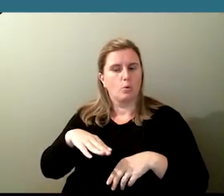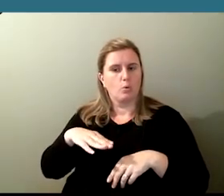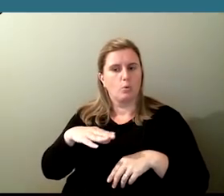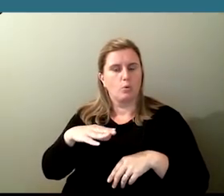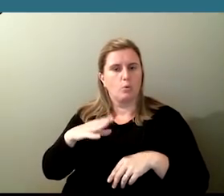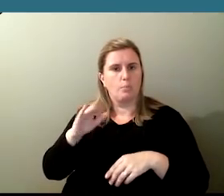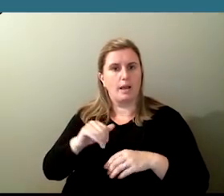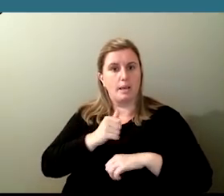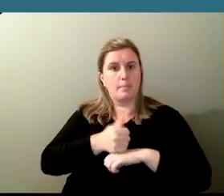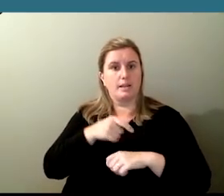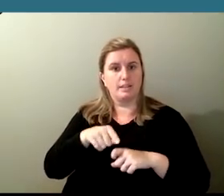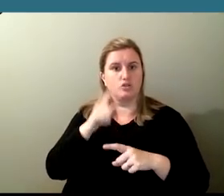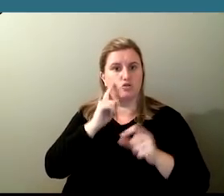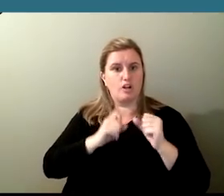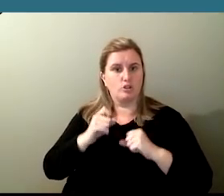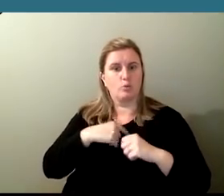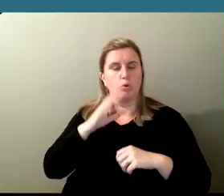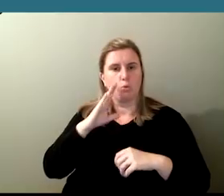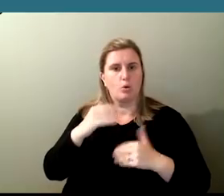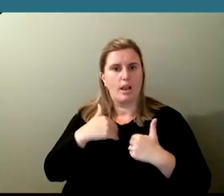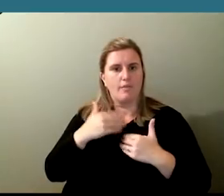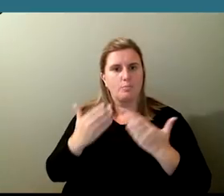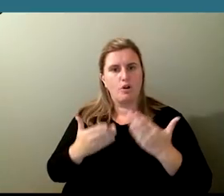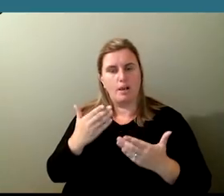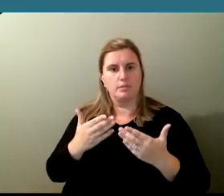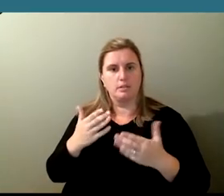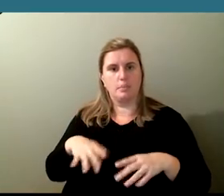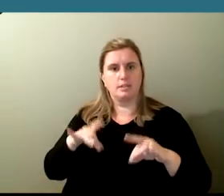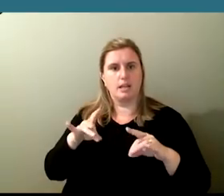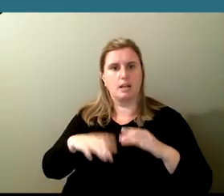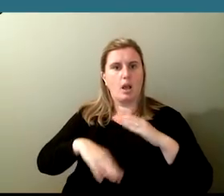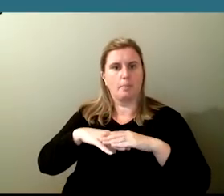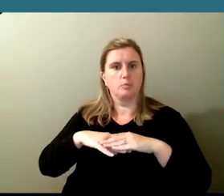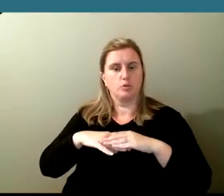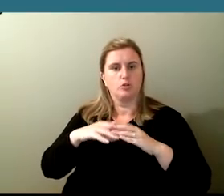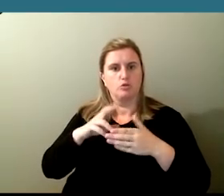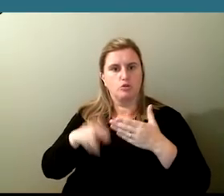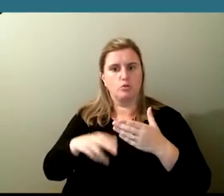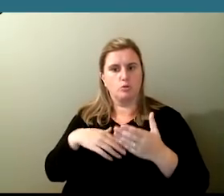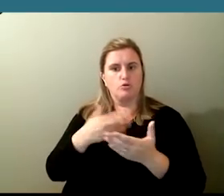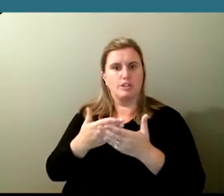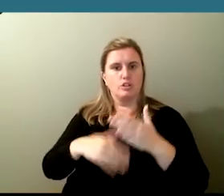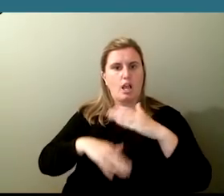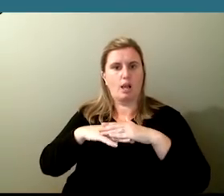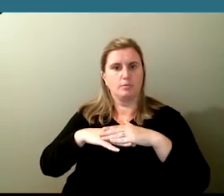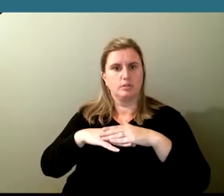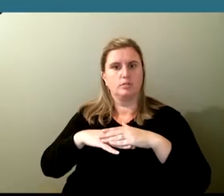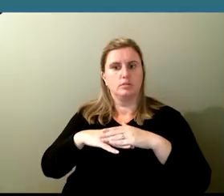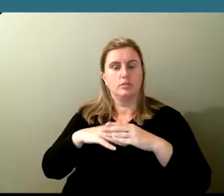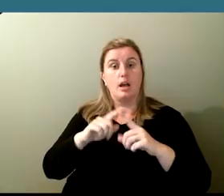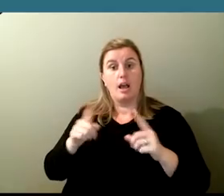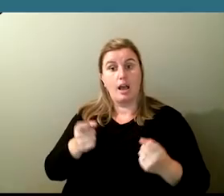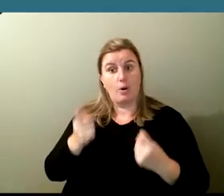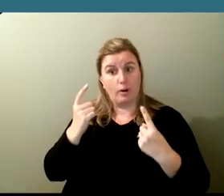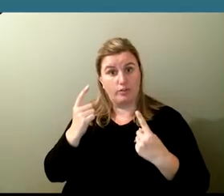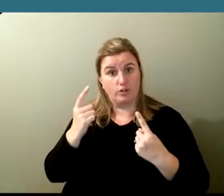implementing these specific strategies, we know that we're gonna perhaps obtain optimal results. We're gonna reach optimal levels of implementation fidelity. However,